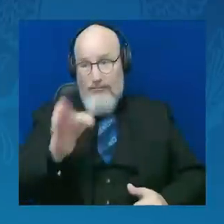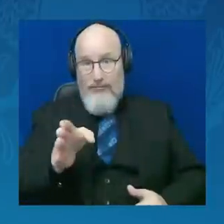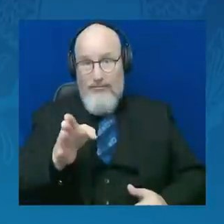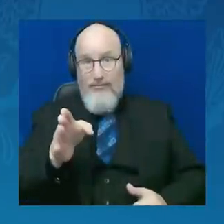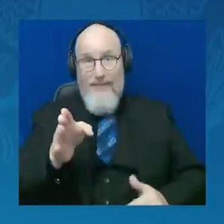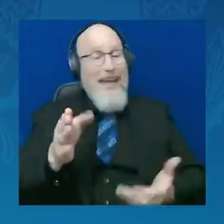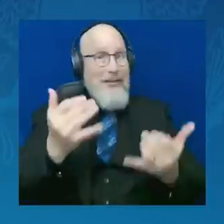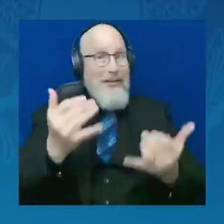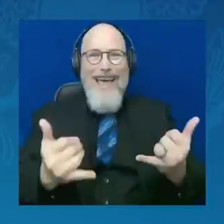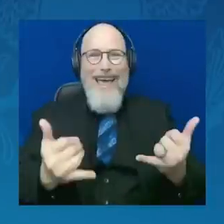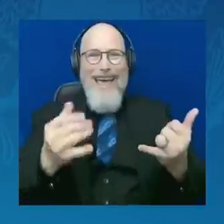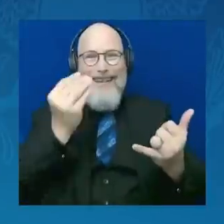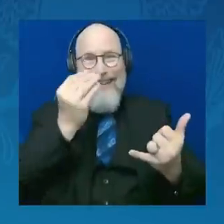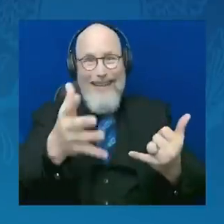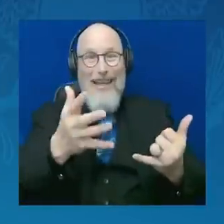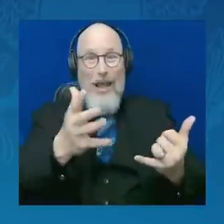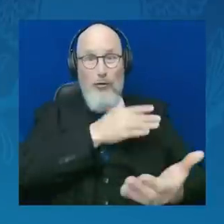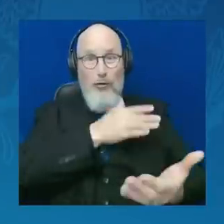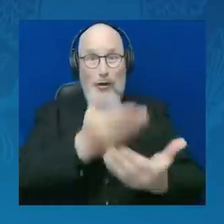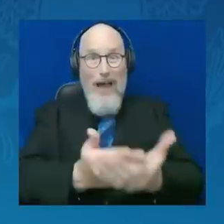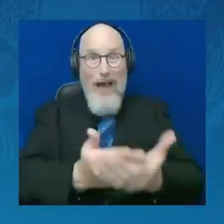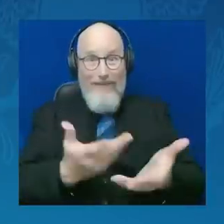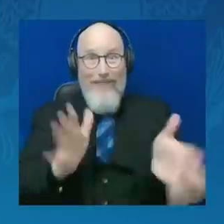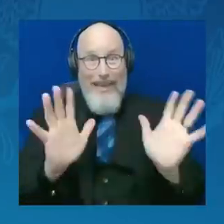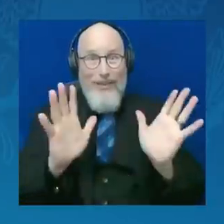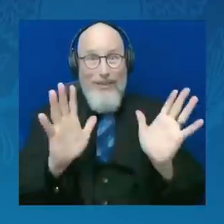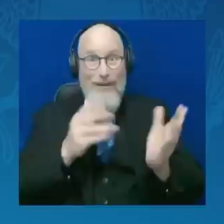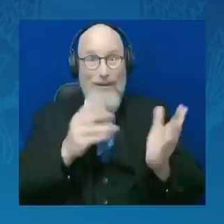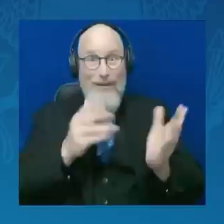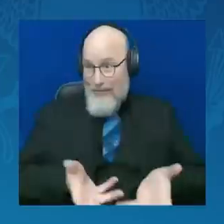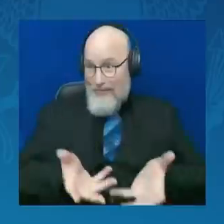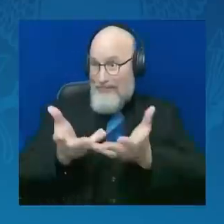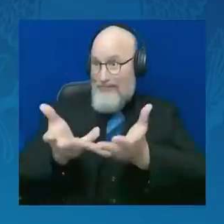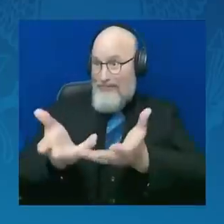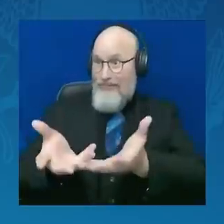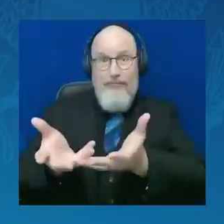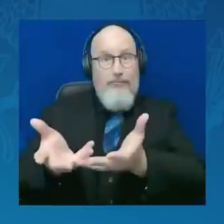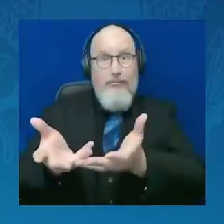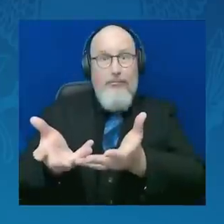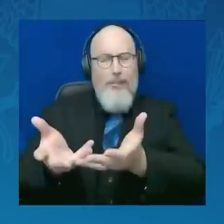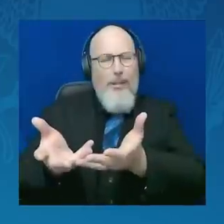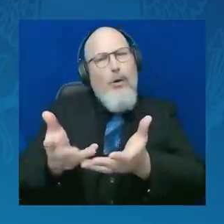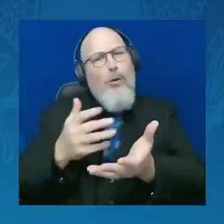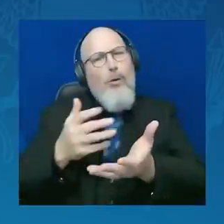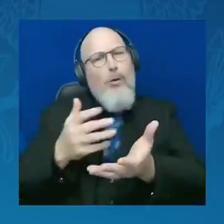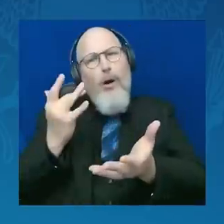Poland. We do this as a reminder and as a demonstration of